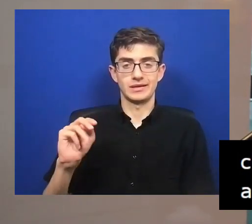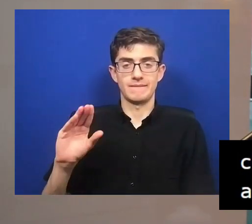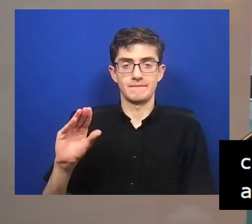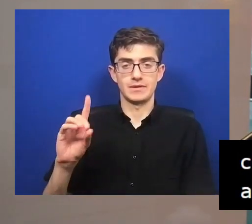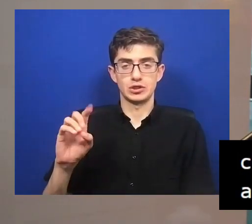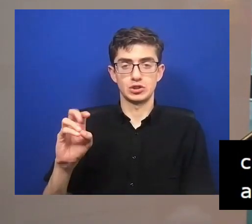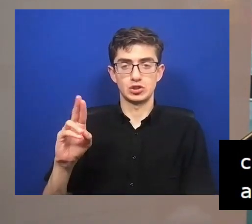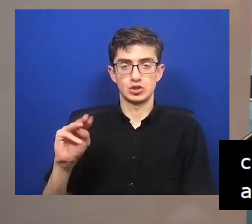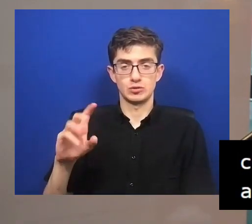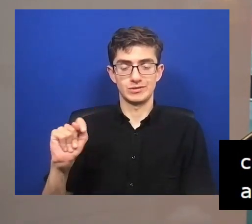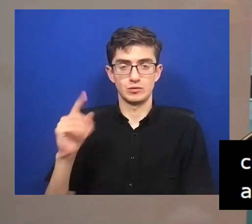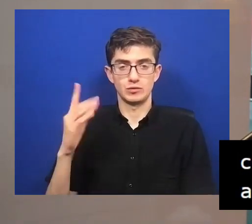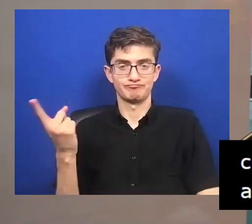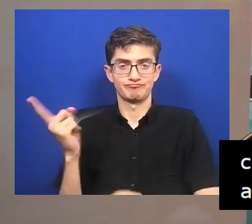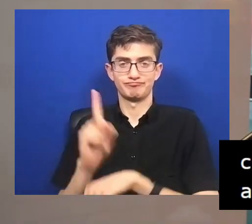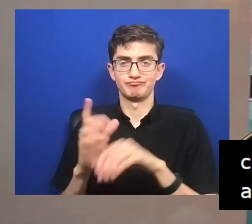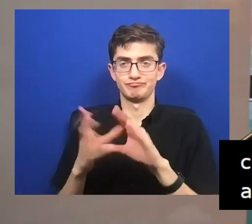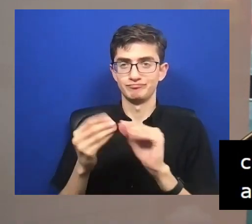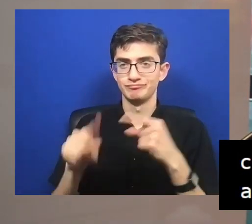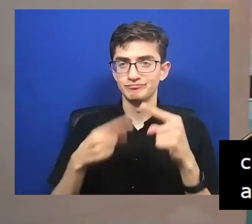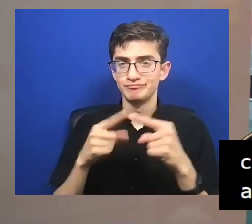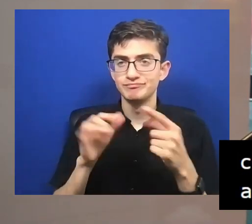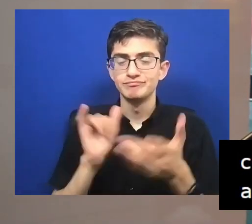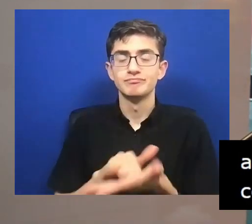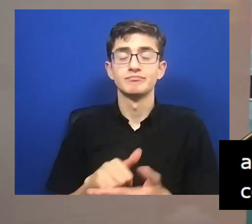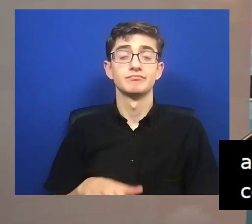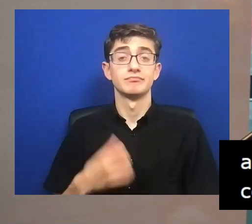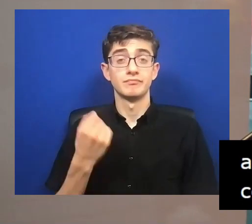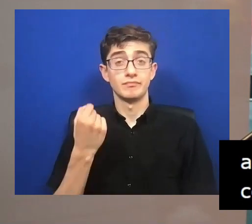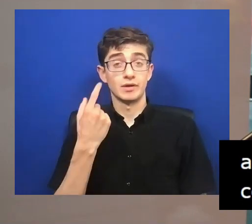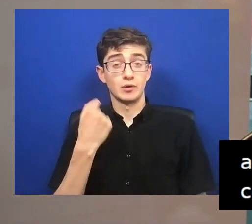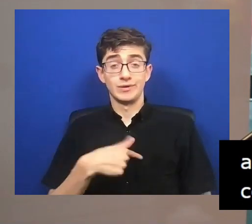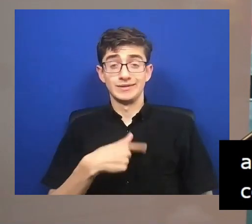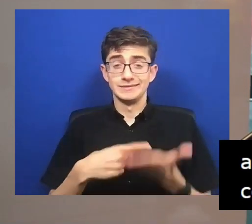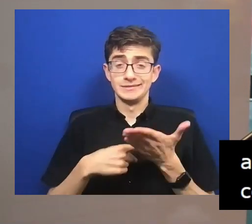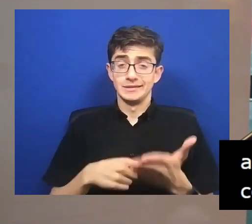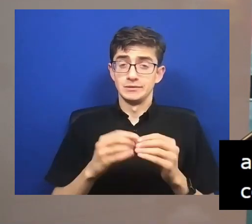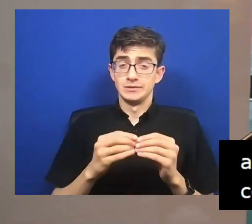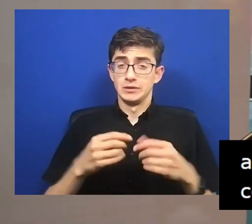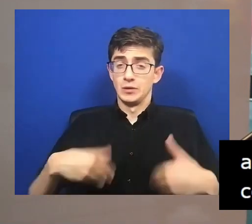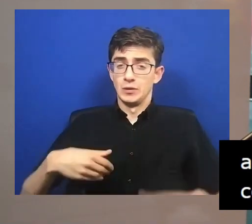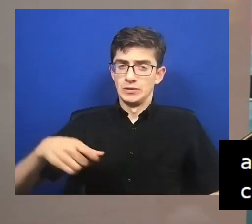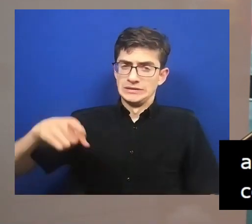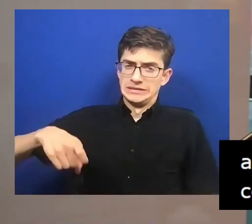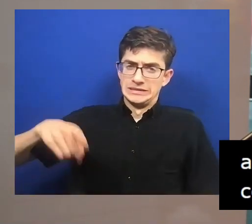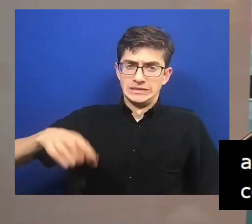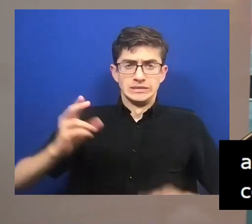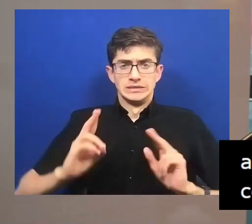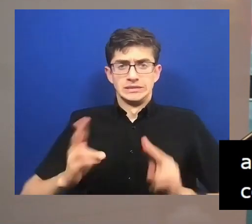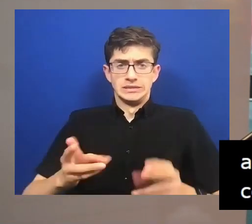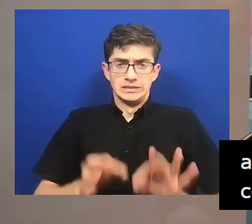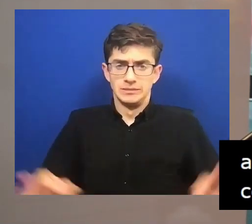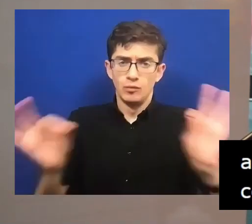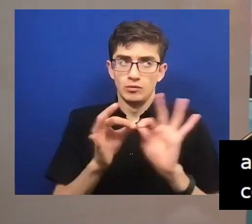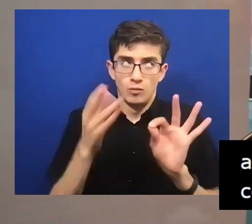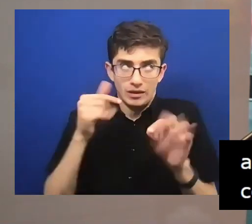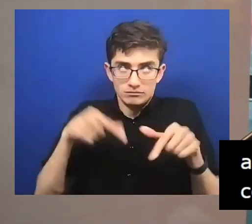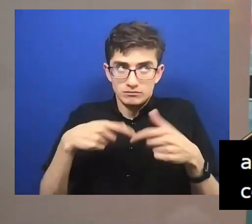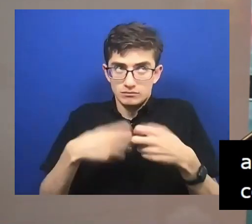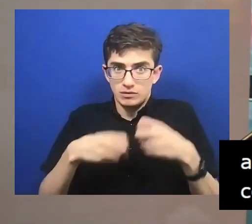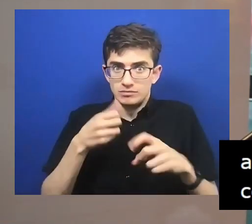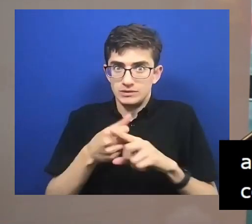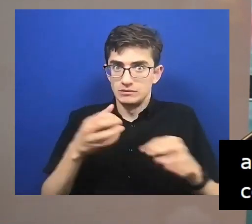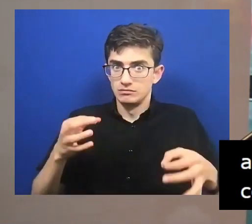an urgent issue for students, job seekers, families, older adults who are on the wrong side of the